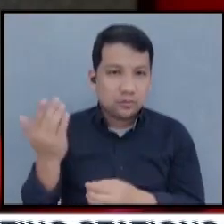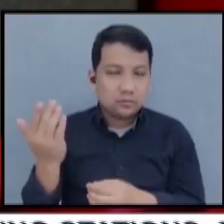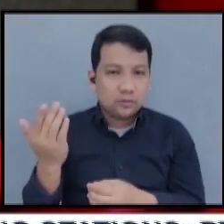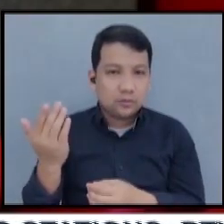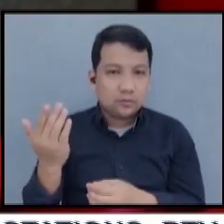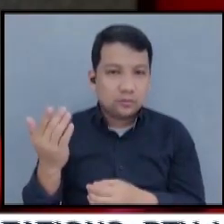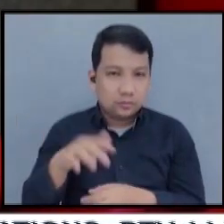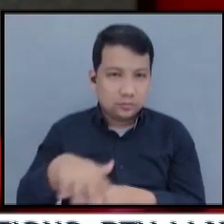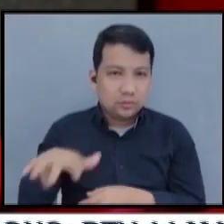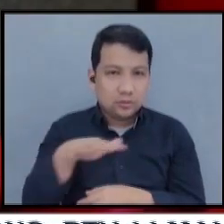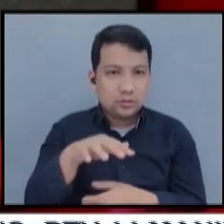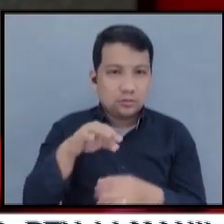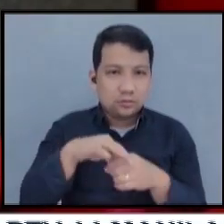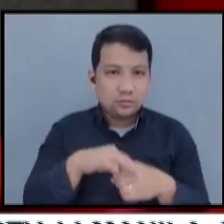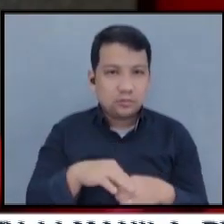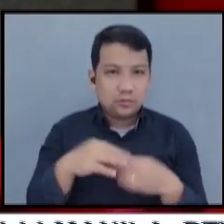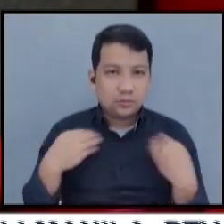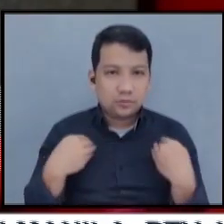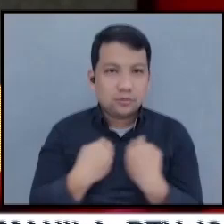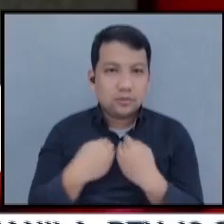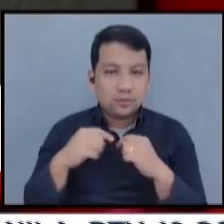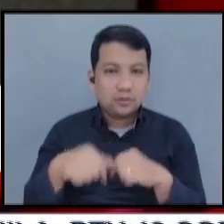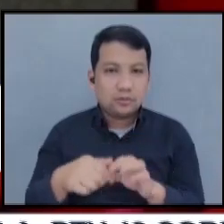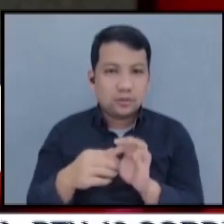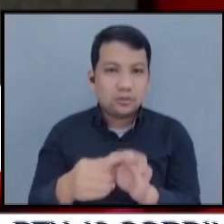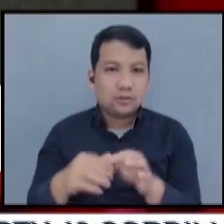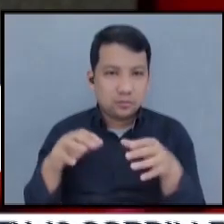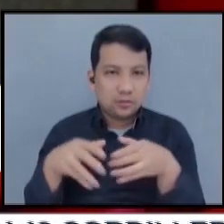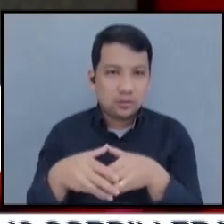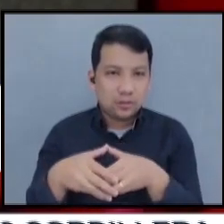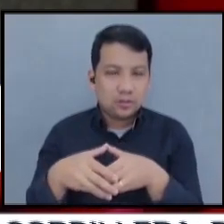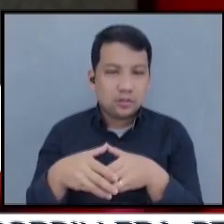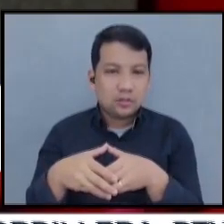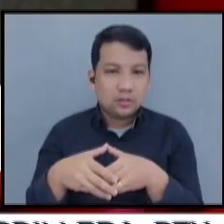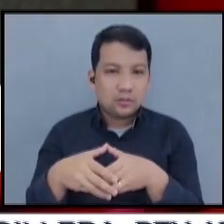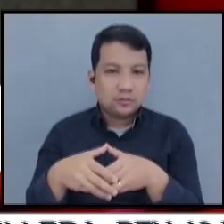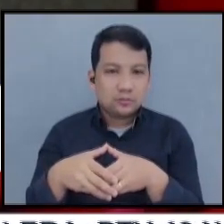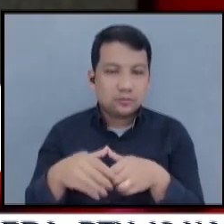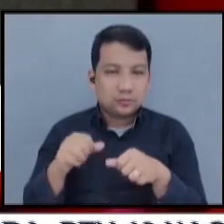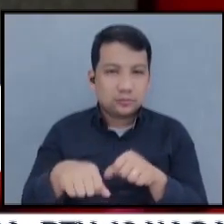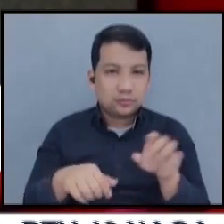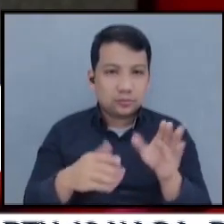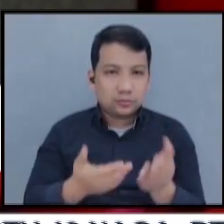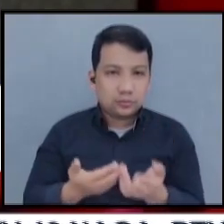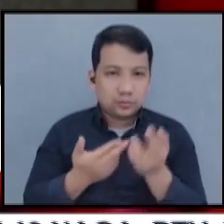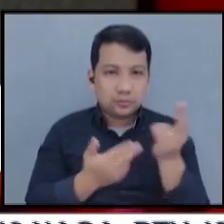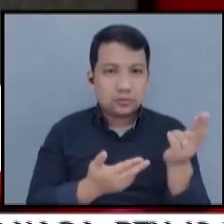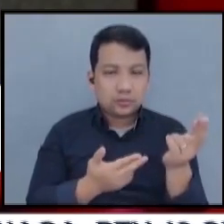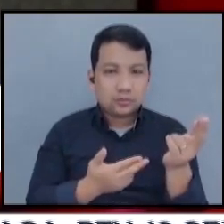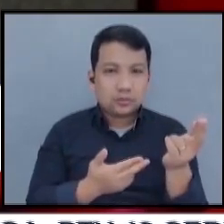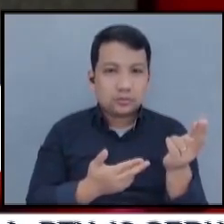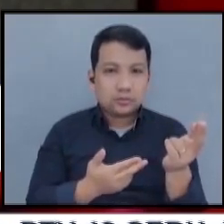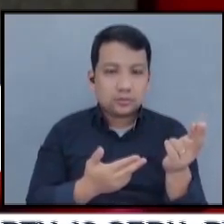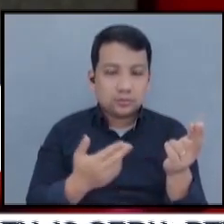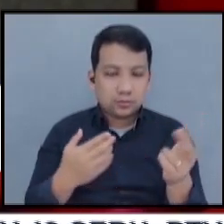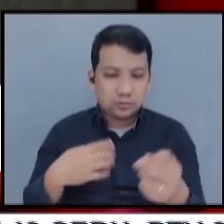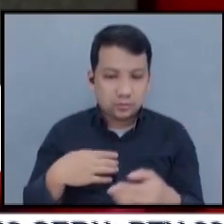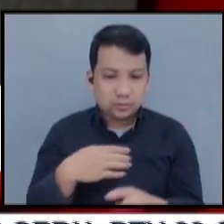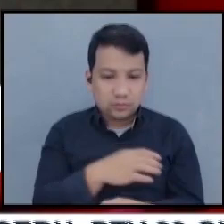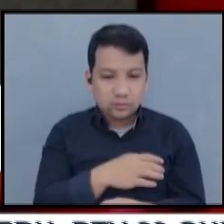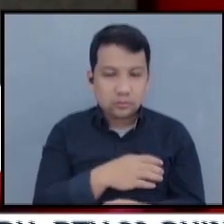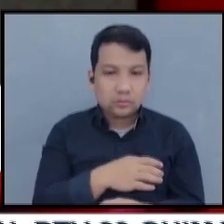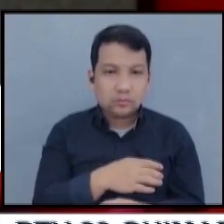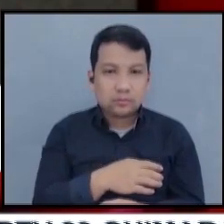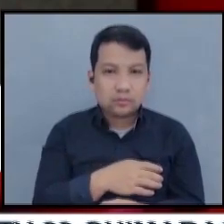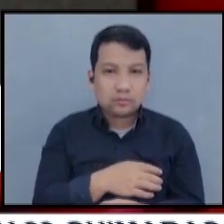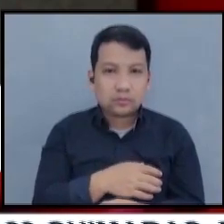the members being a quorum, the committee thereby recommends to the House of Representatives the